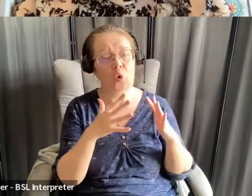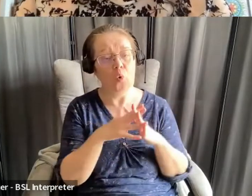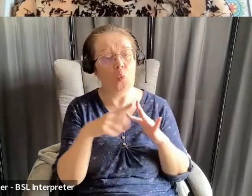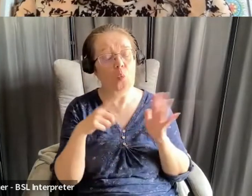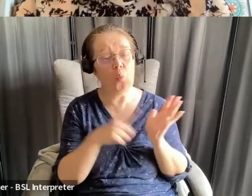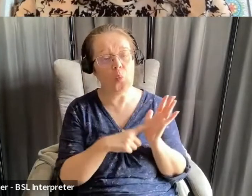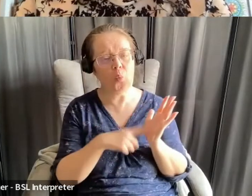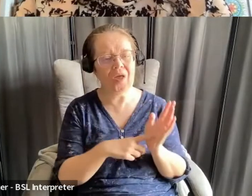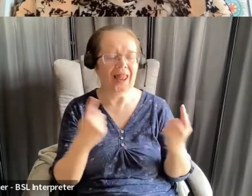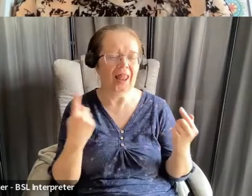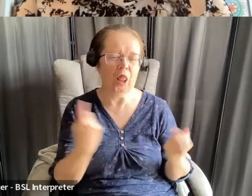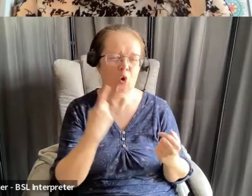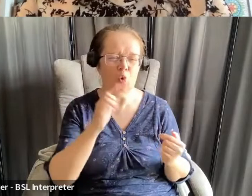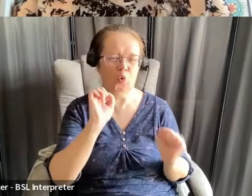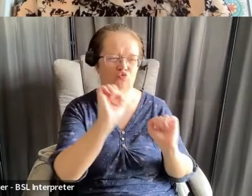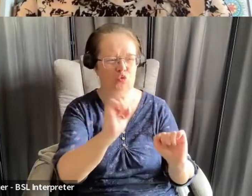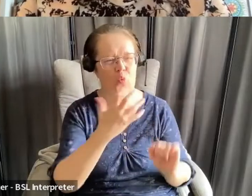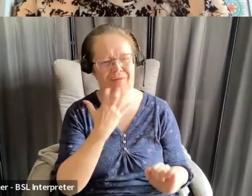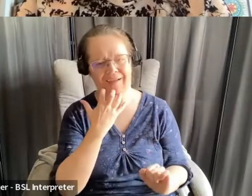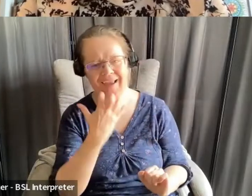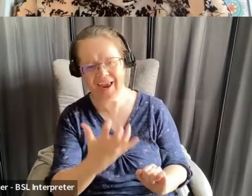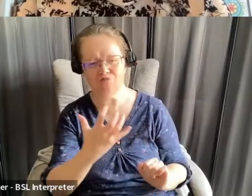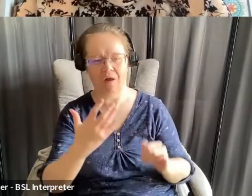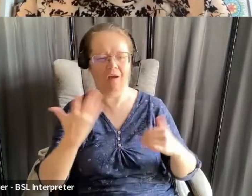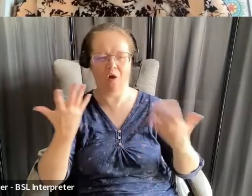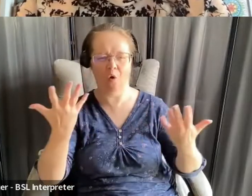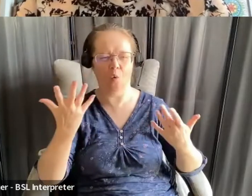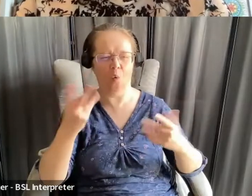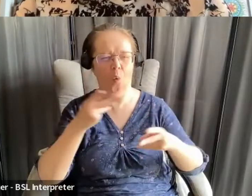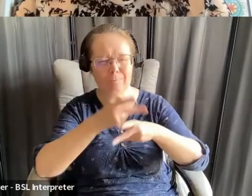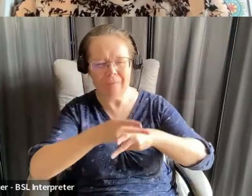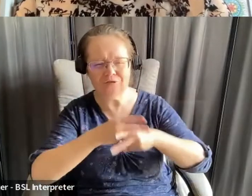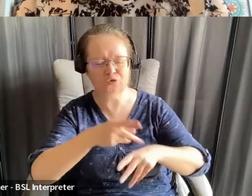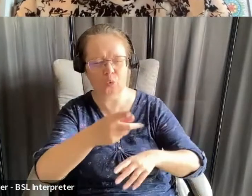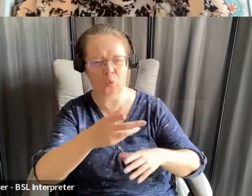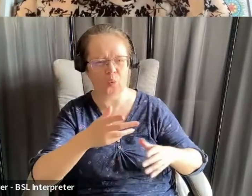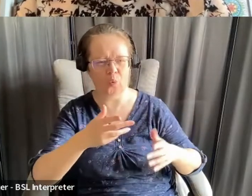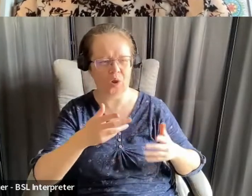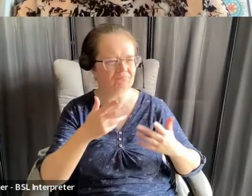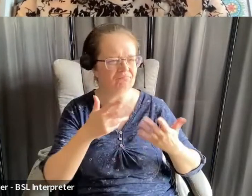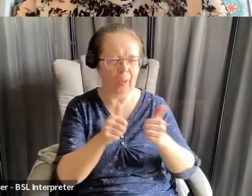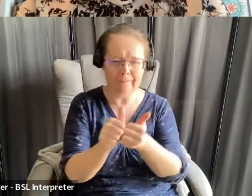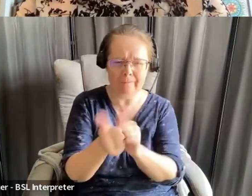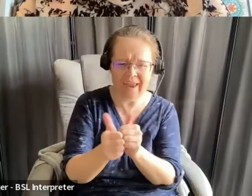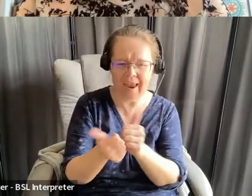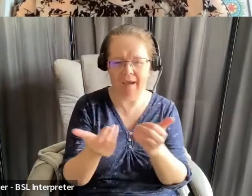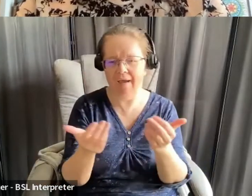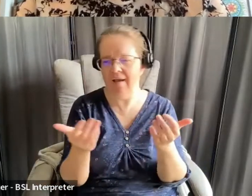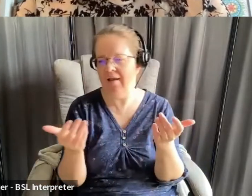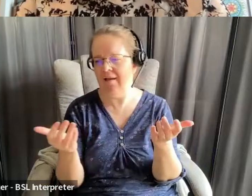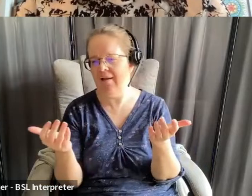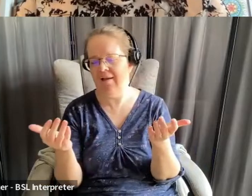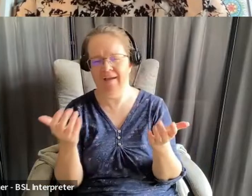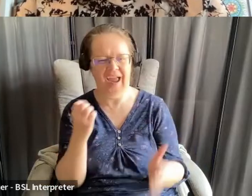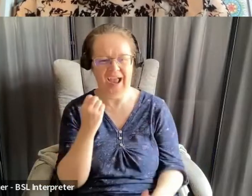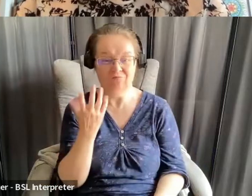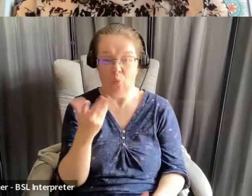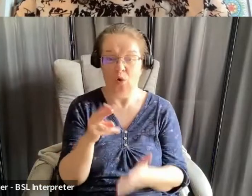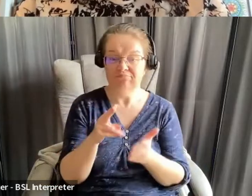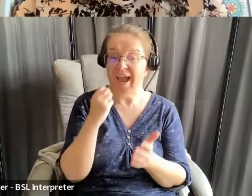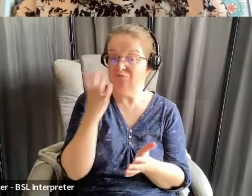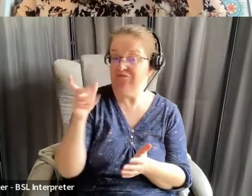Who's been a pivotal part in helping you transform or change? Is it a peer? Is it an everyday